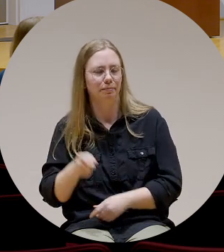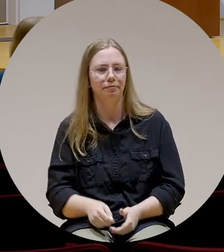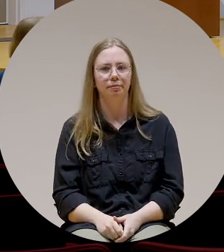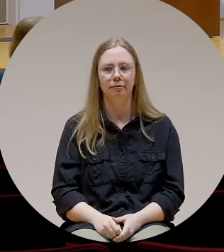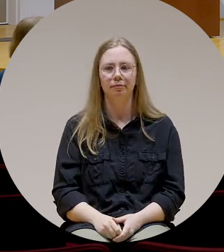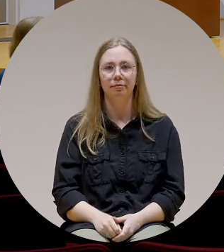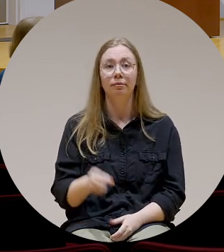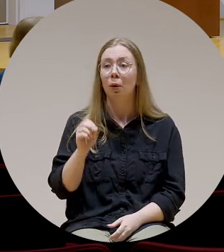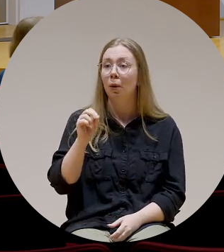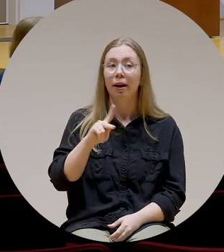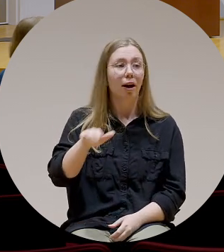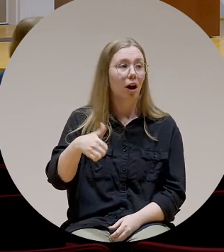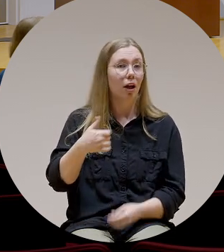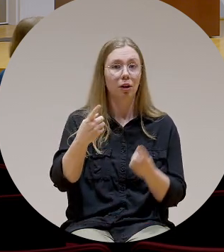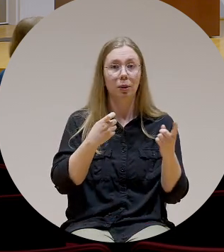else, another question?